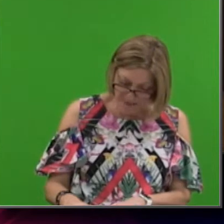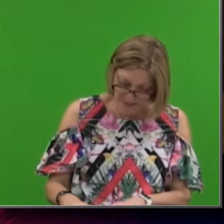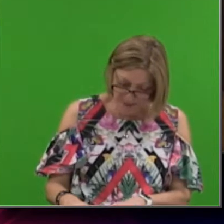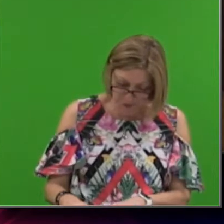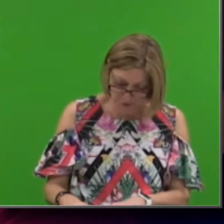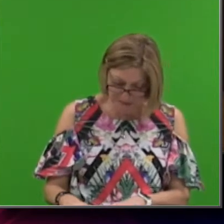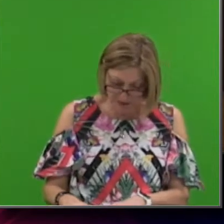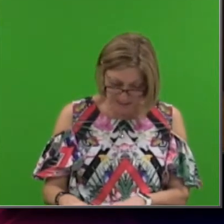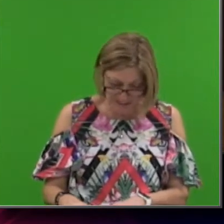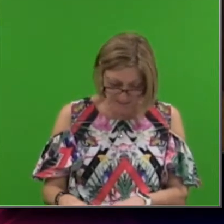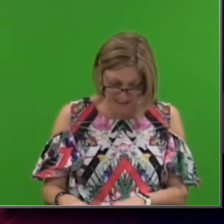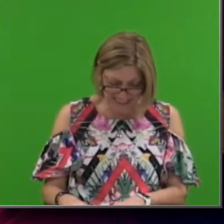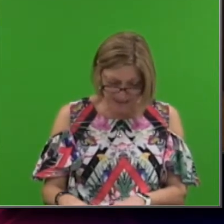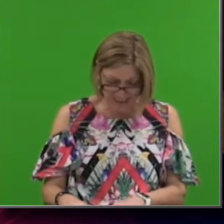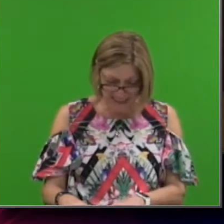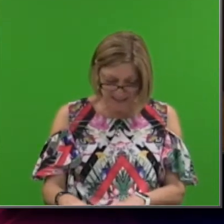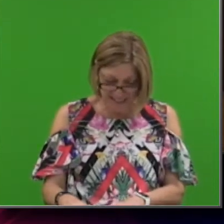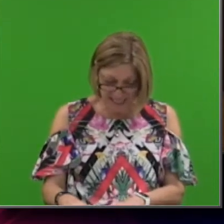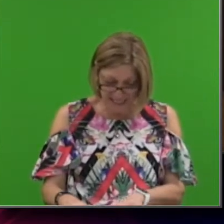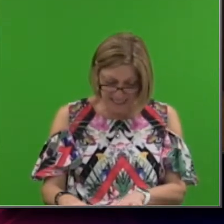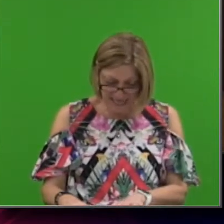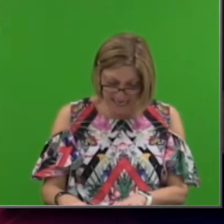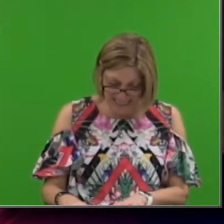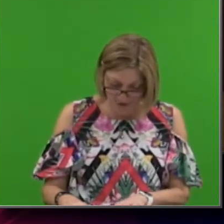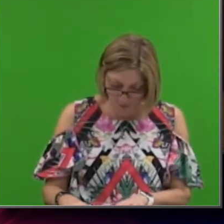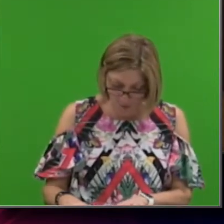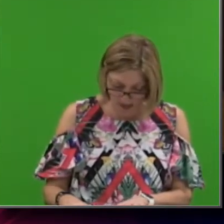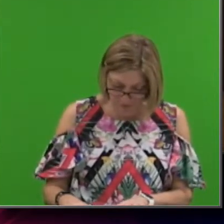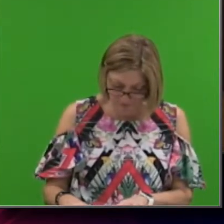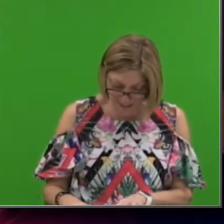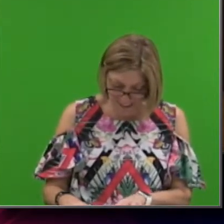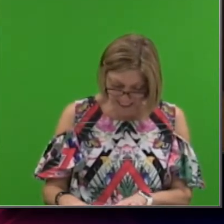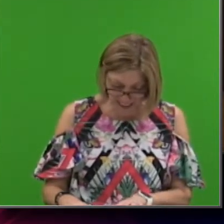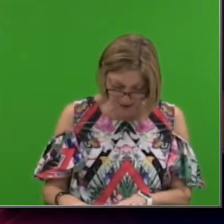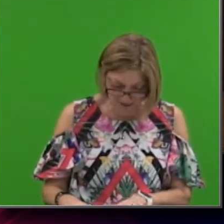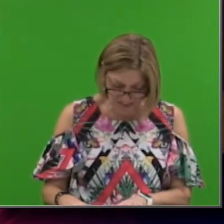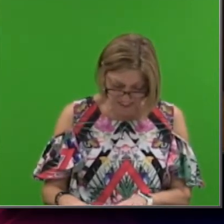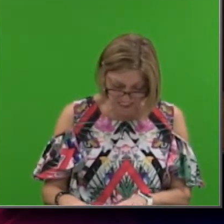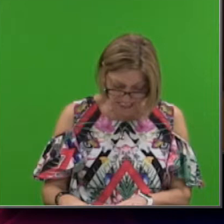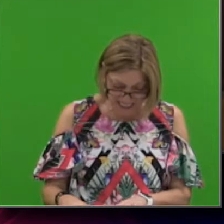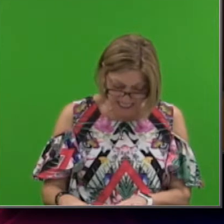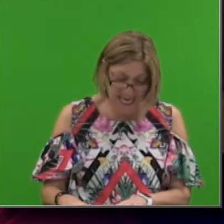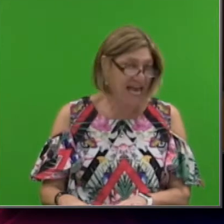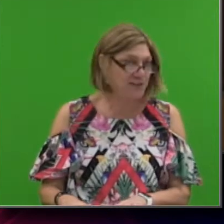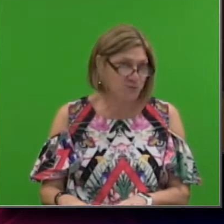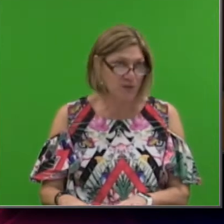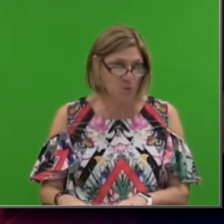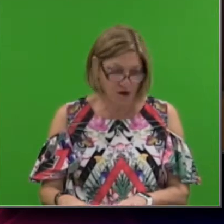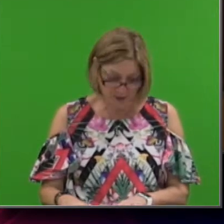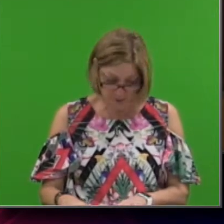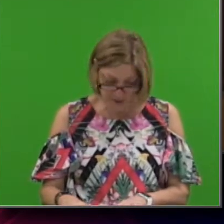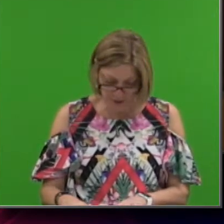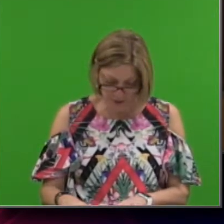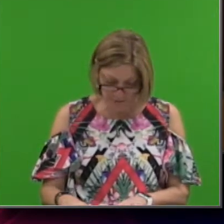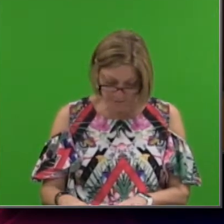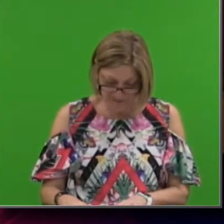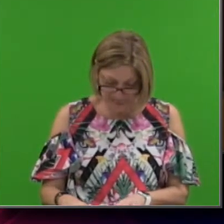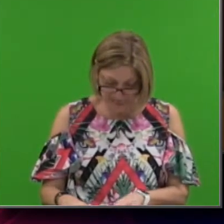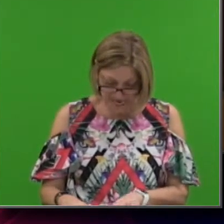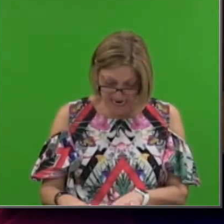how real the stream looks tumbling down the hillside, and how the water reflects the colors of the sunlight as real water would